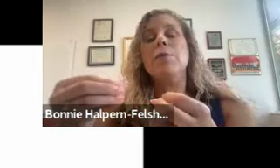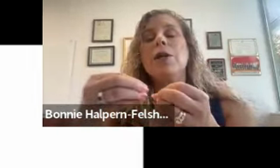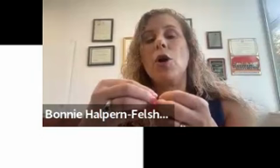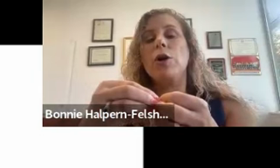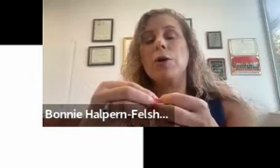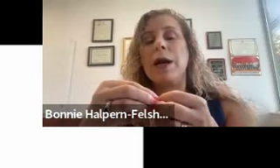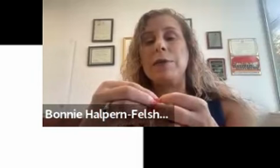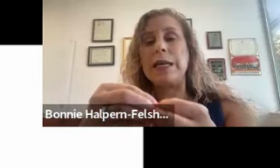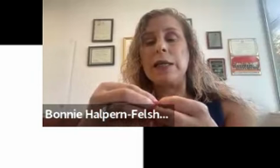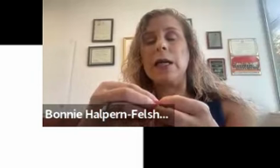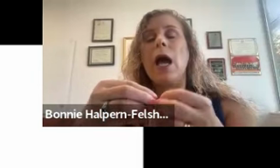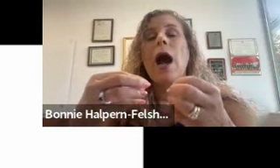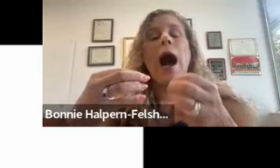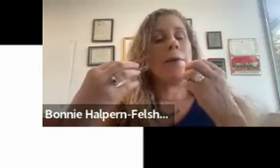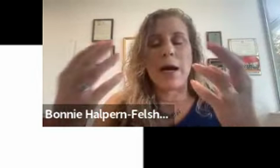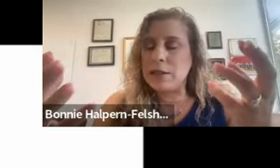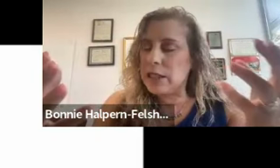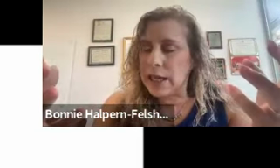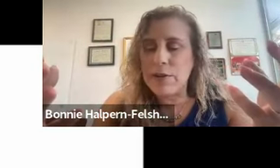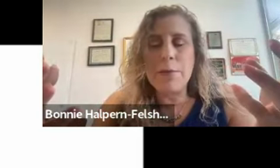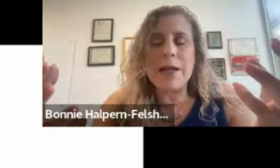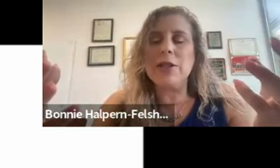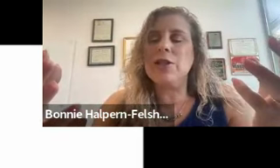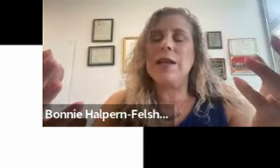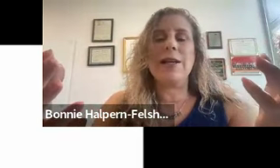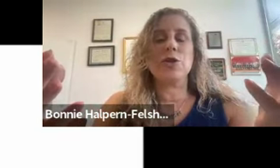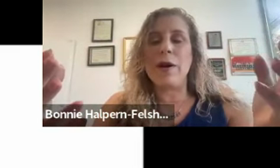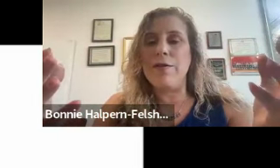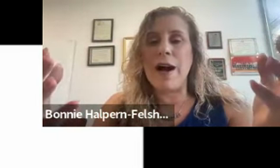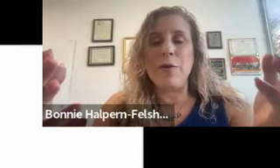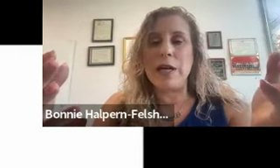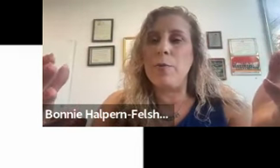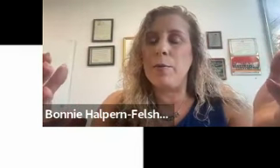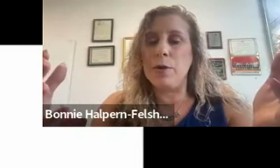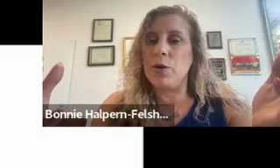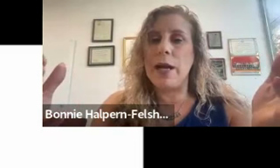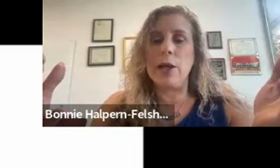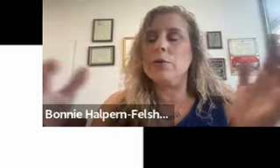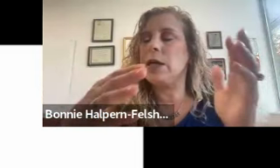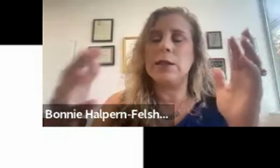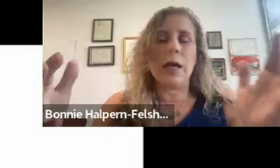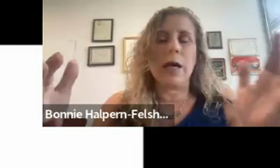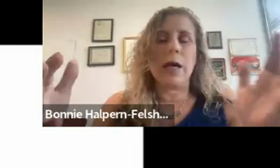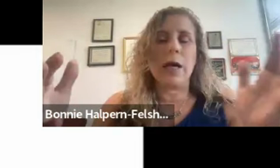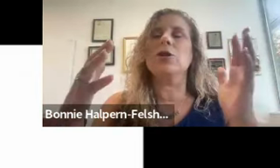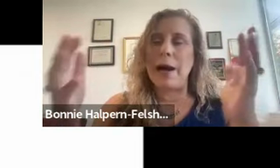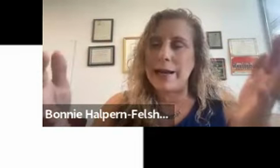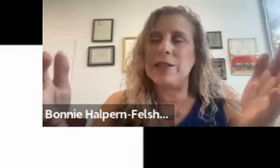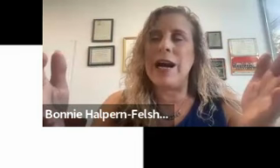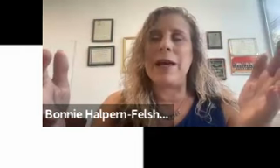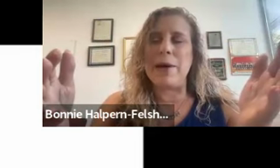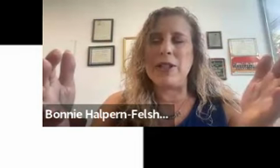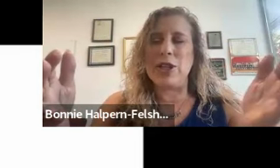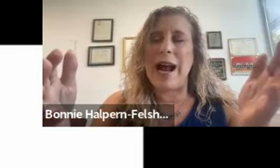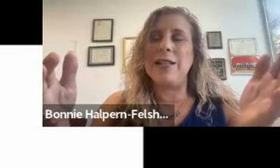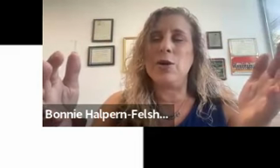it is much harder to become addicted. I'm not giving the message that at age 25, we tell people it's okay to use. That is not the message. My